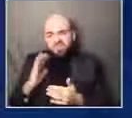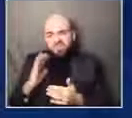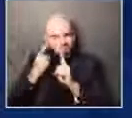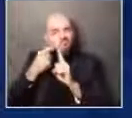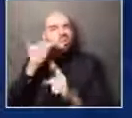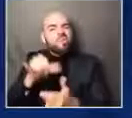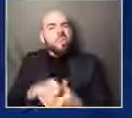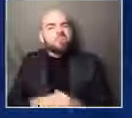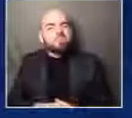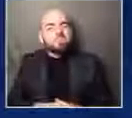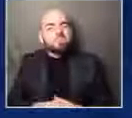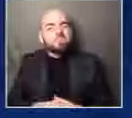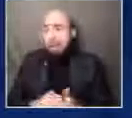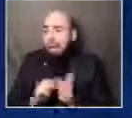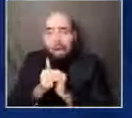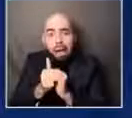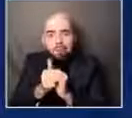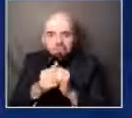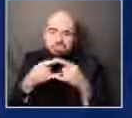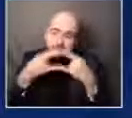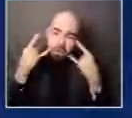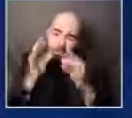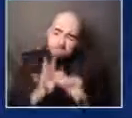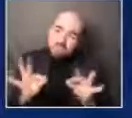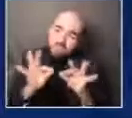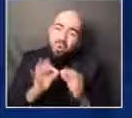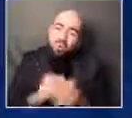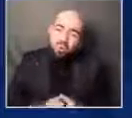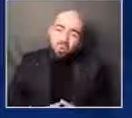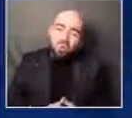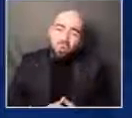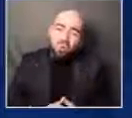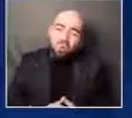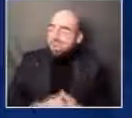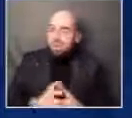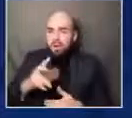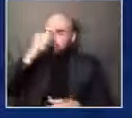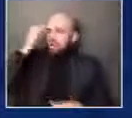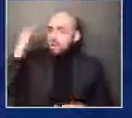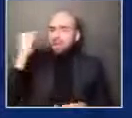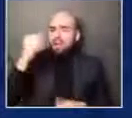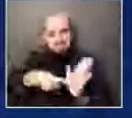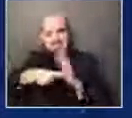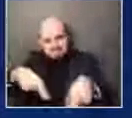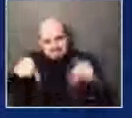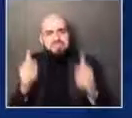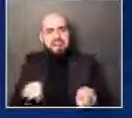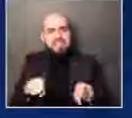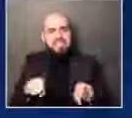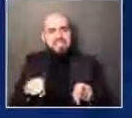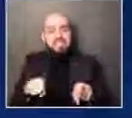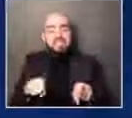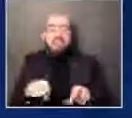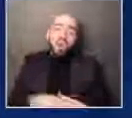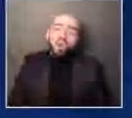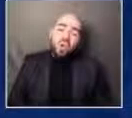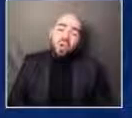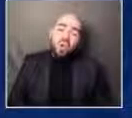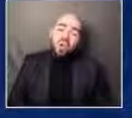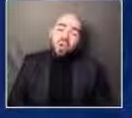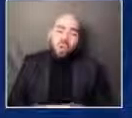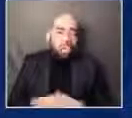doing that. It won't be forever, but that's how we'll get our nation back up to speed